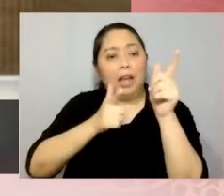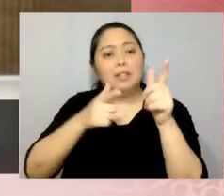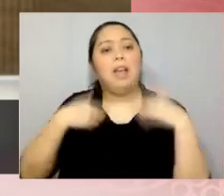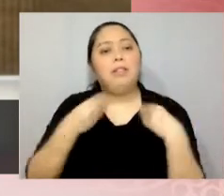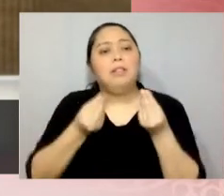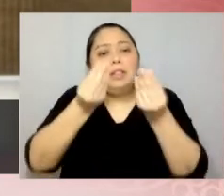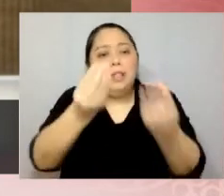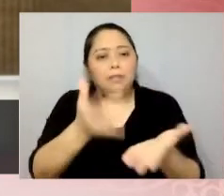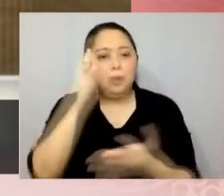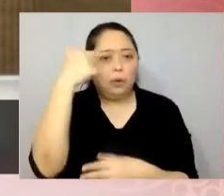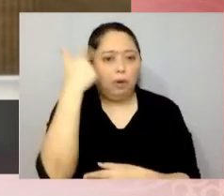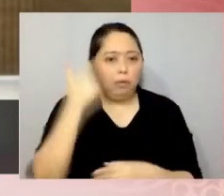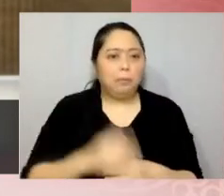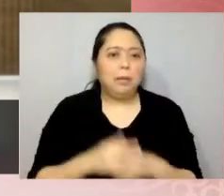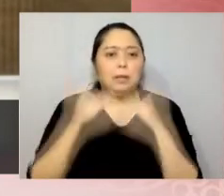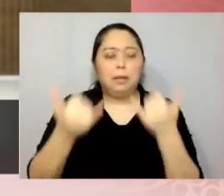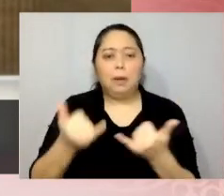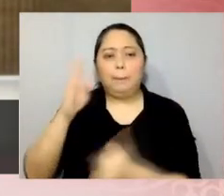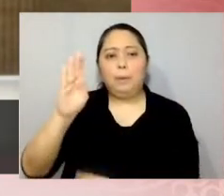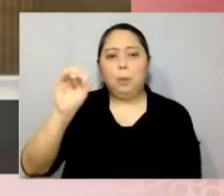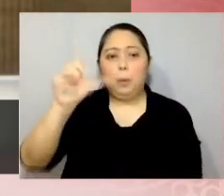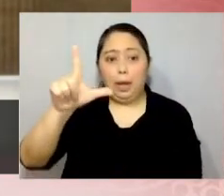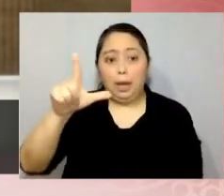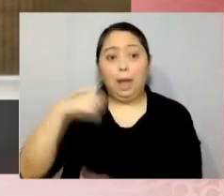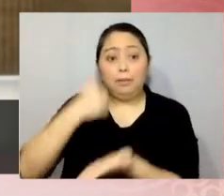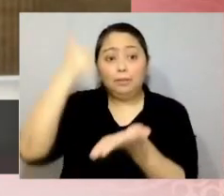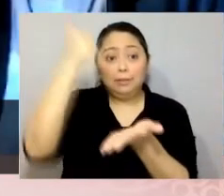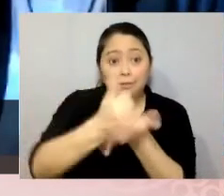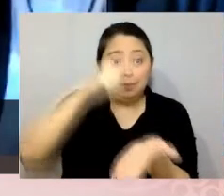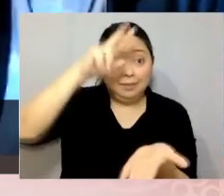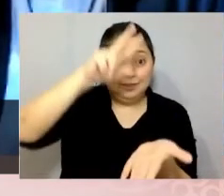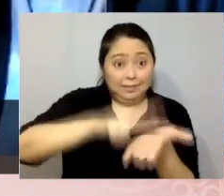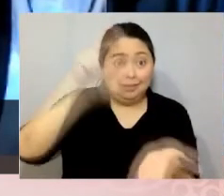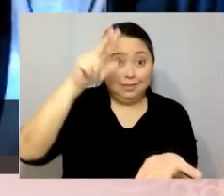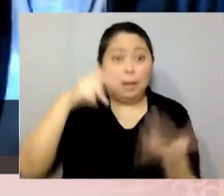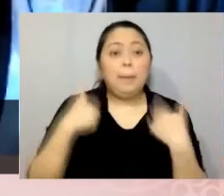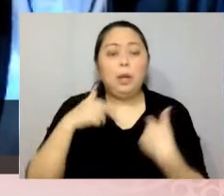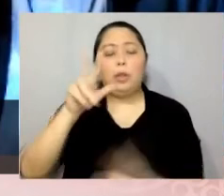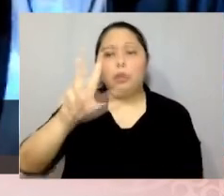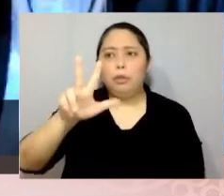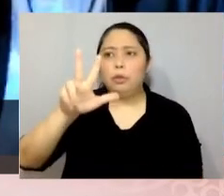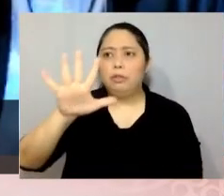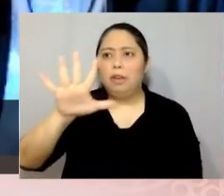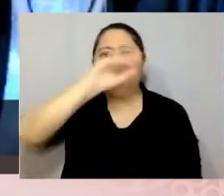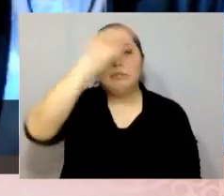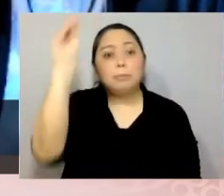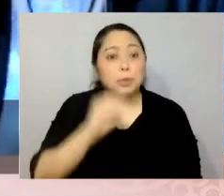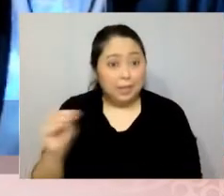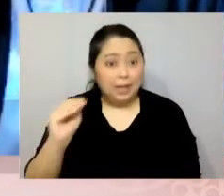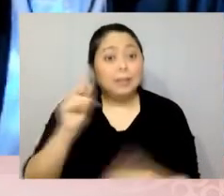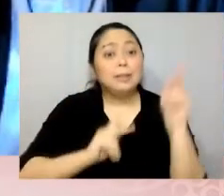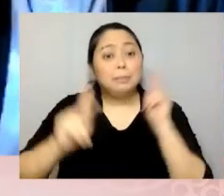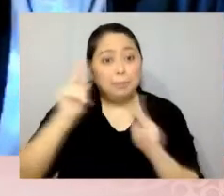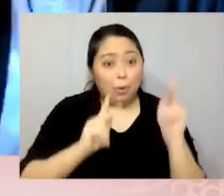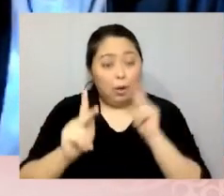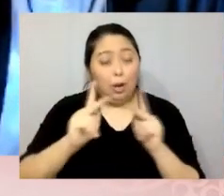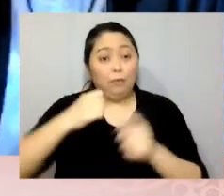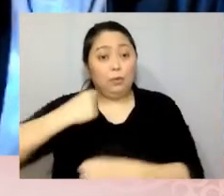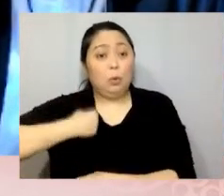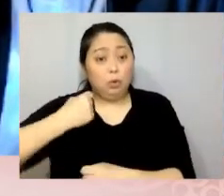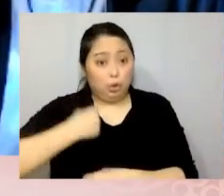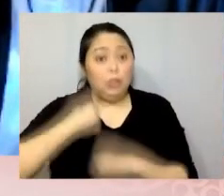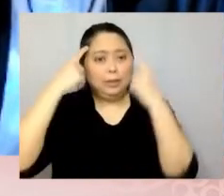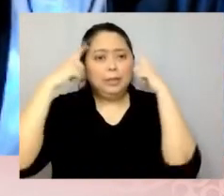at naratipika yung organic law, nagkaroon ng 30% na decommissioning ng MILF combatants and weapons. Mm-hmm. The